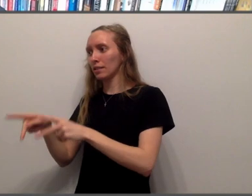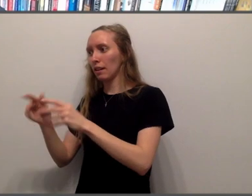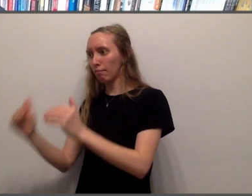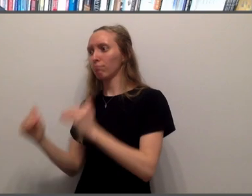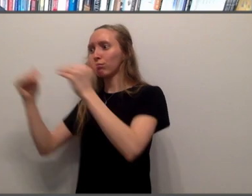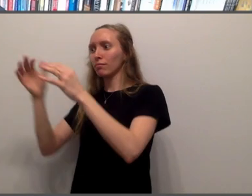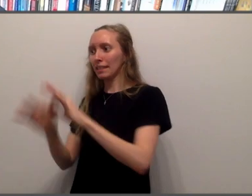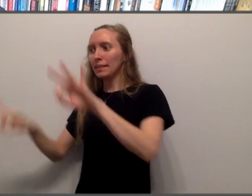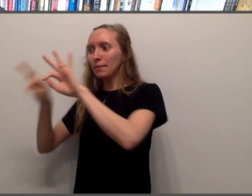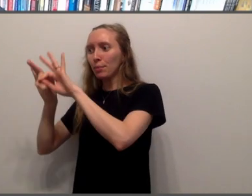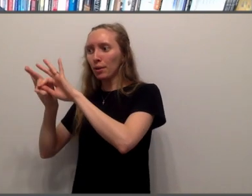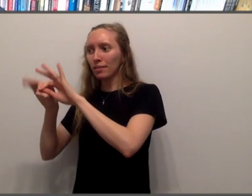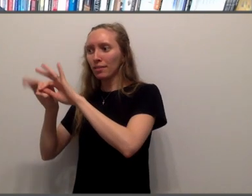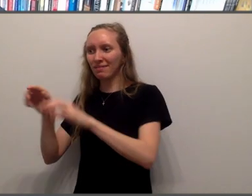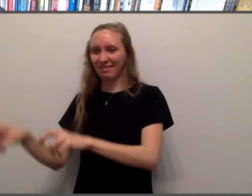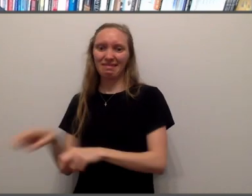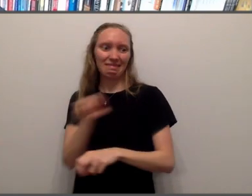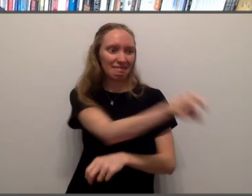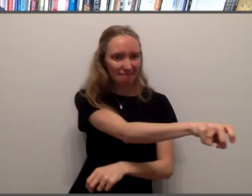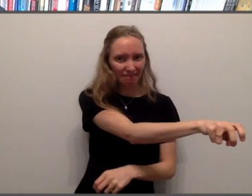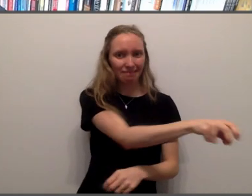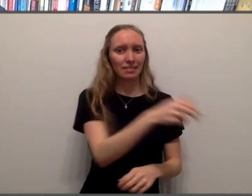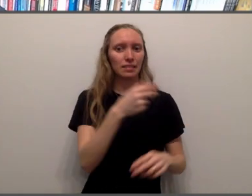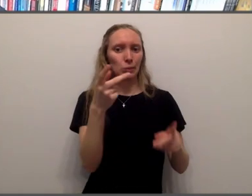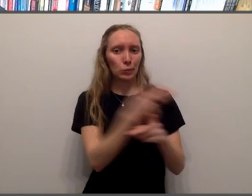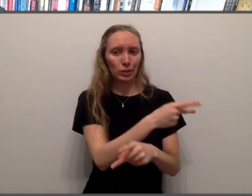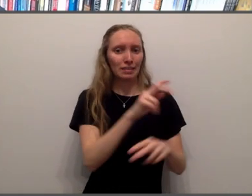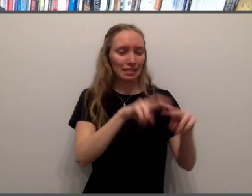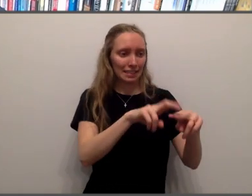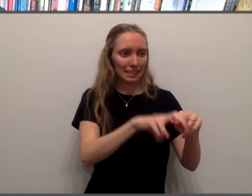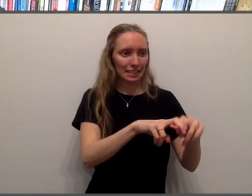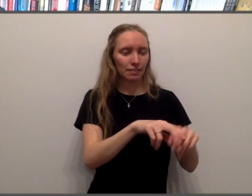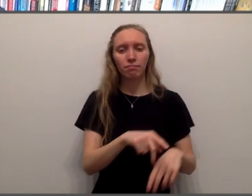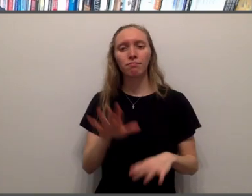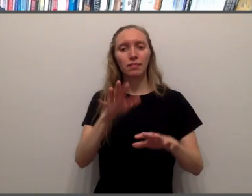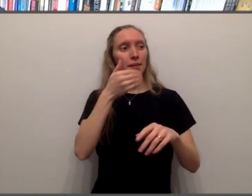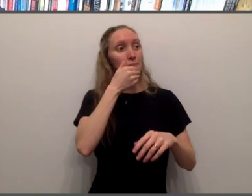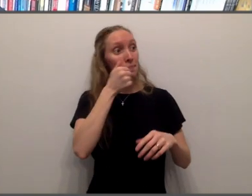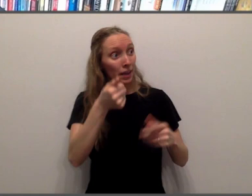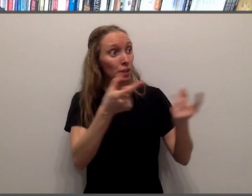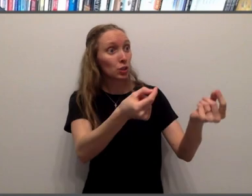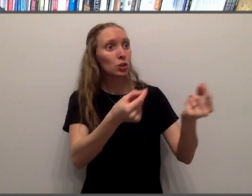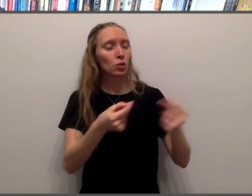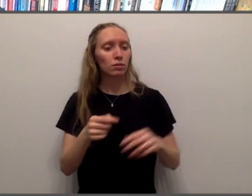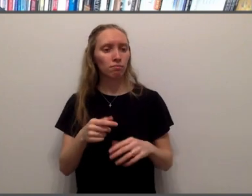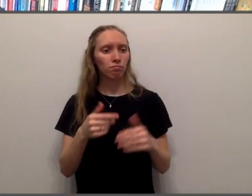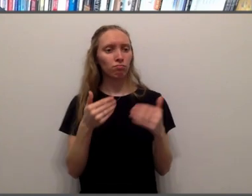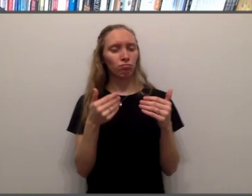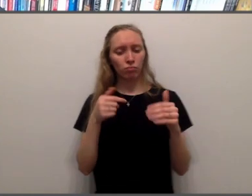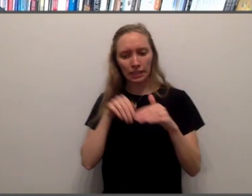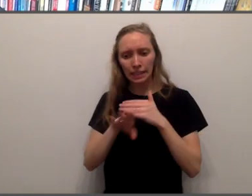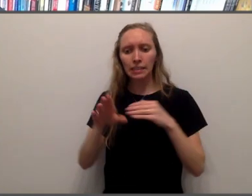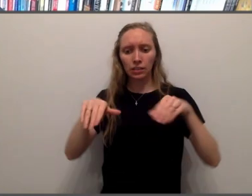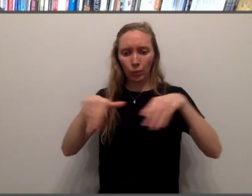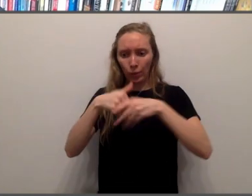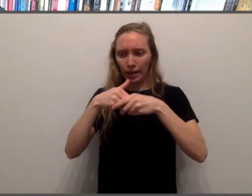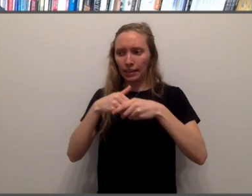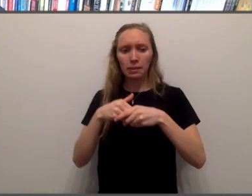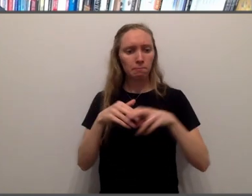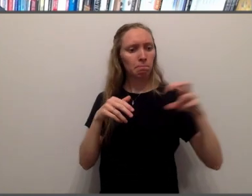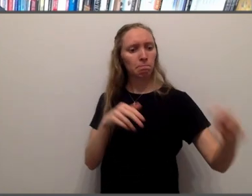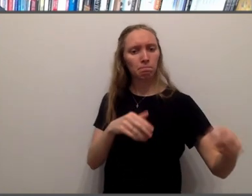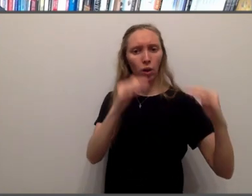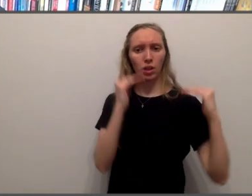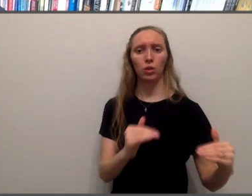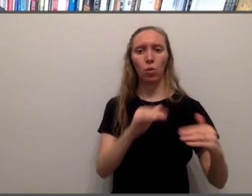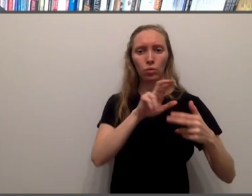take the lowest place at the foot of the table. Then when your host sees you, he will come and say, 'Friend, we have a better place for you.'